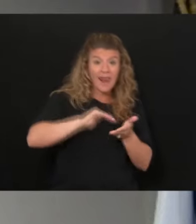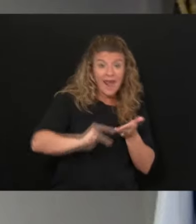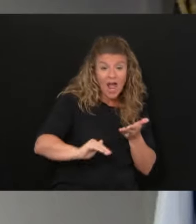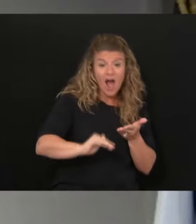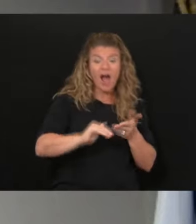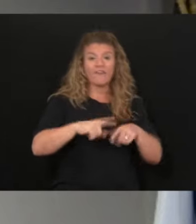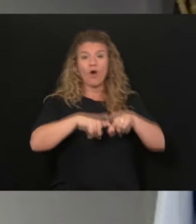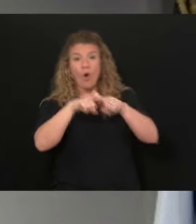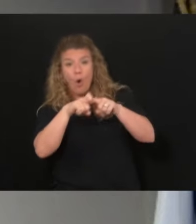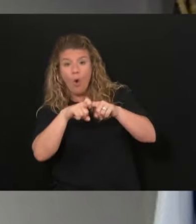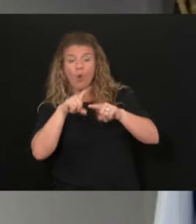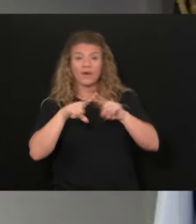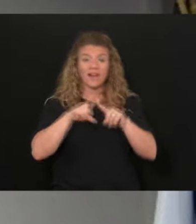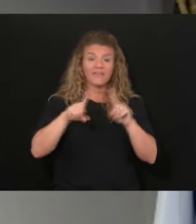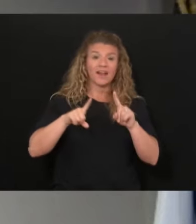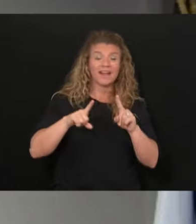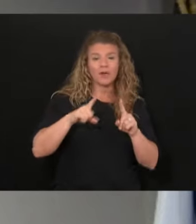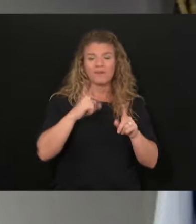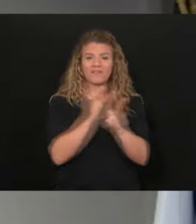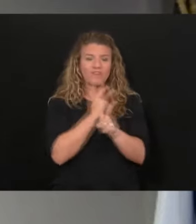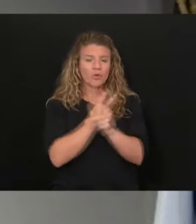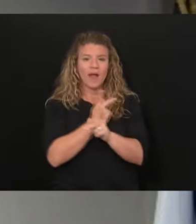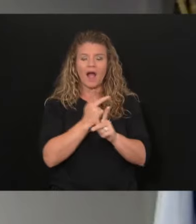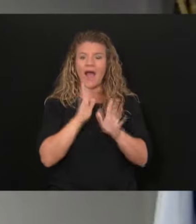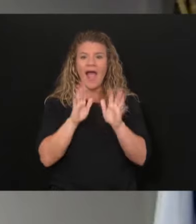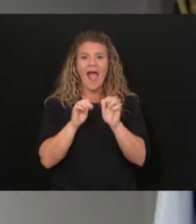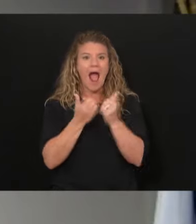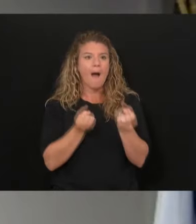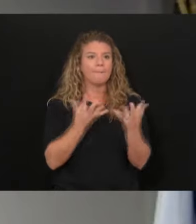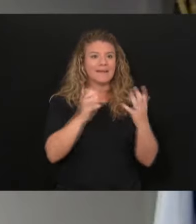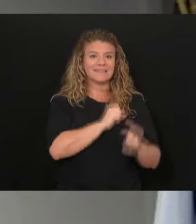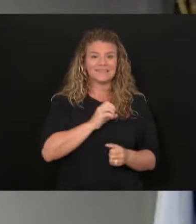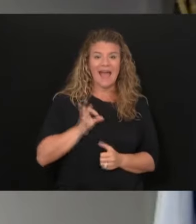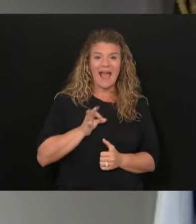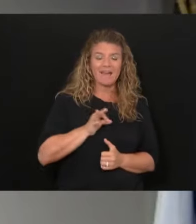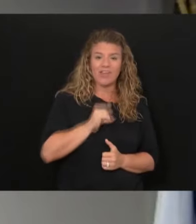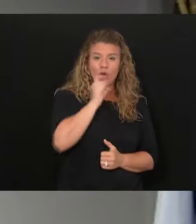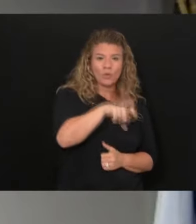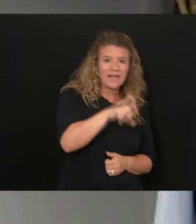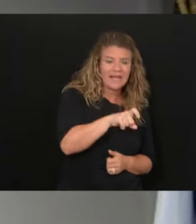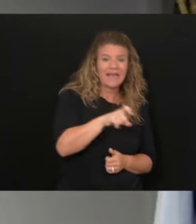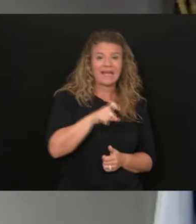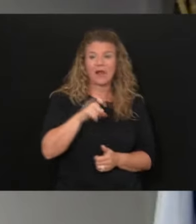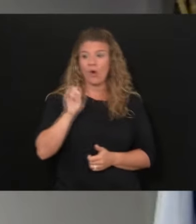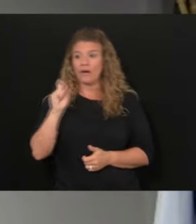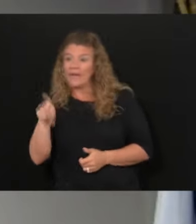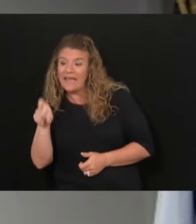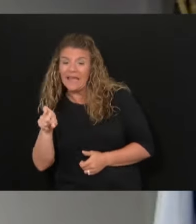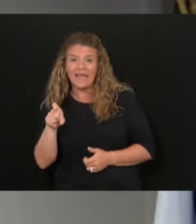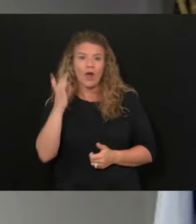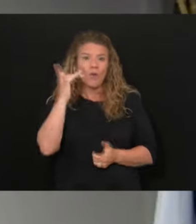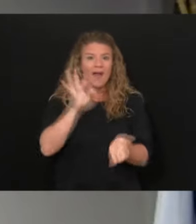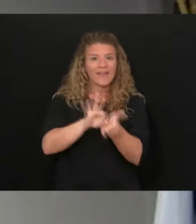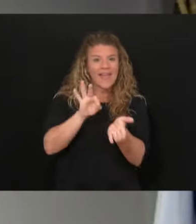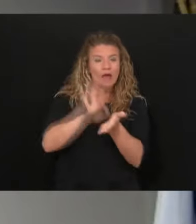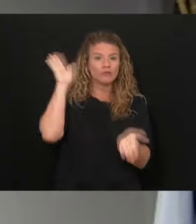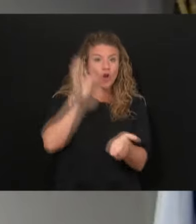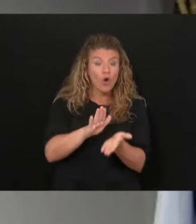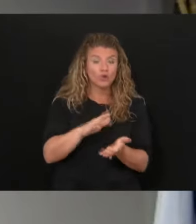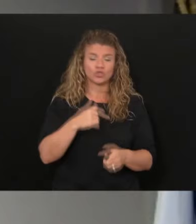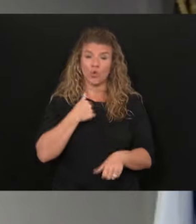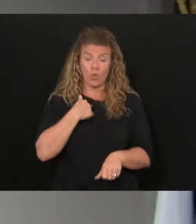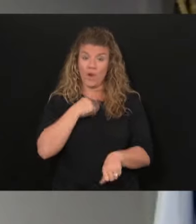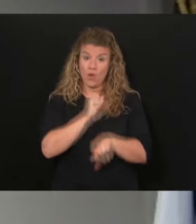to keep staff on that they didn't need because of low census. So we worked with hospitals